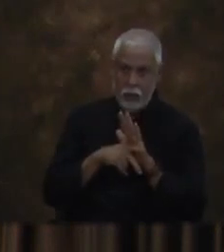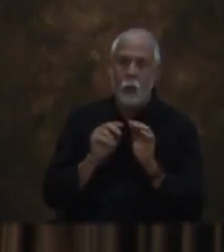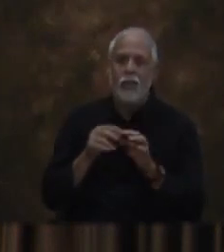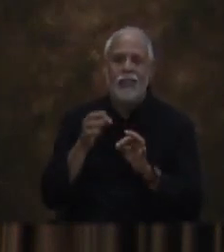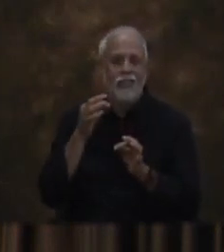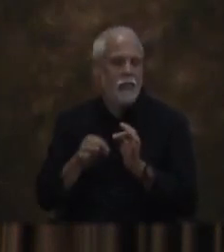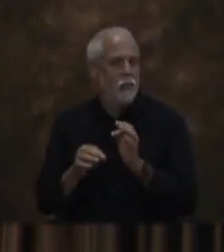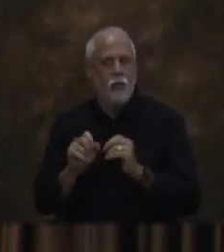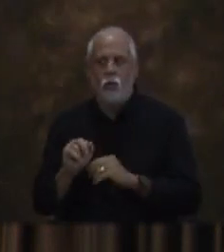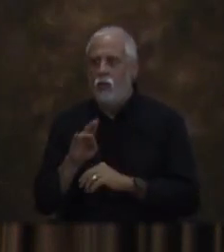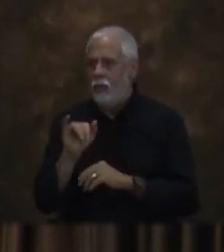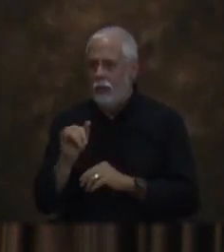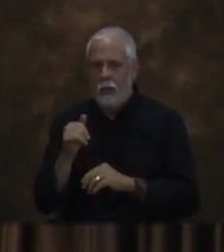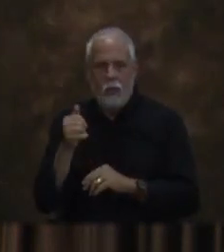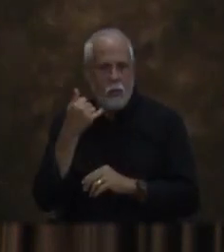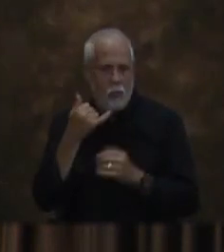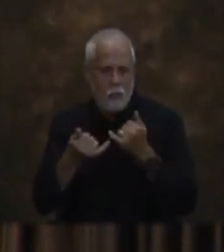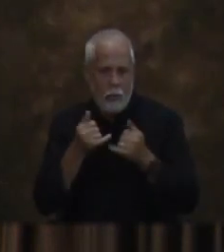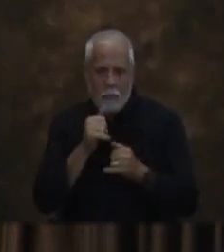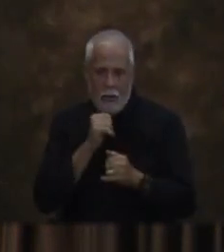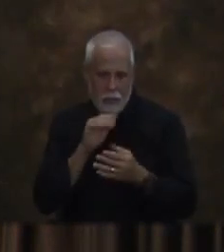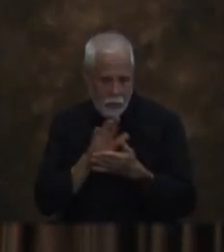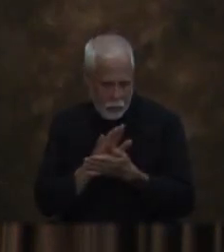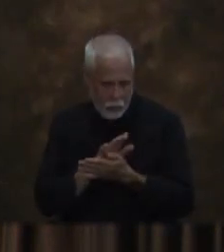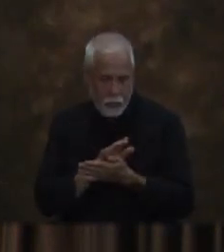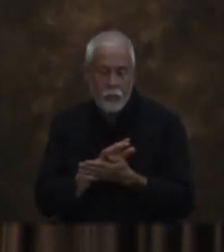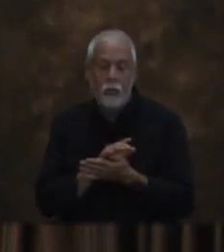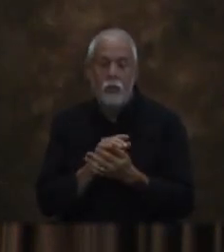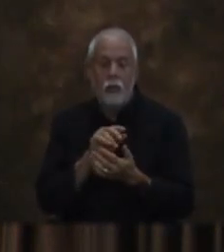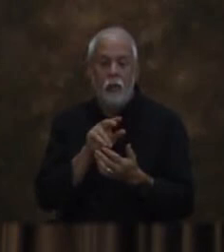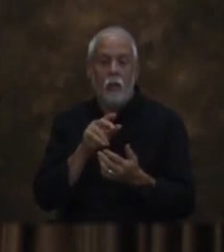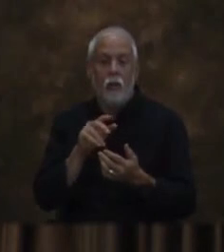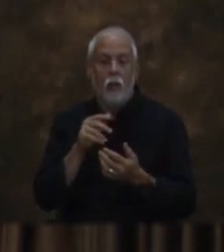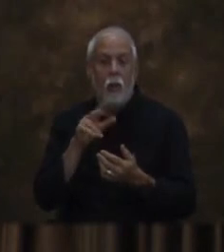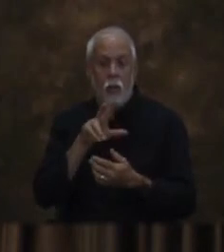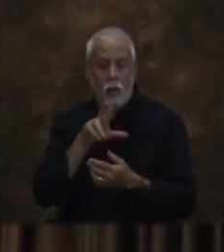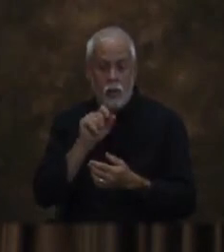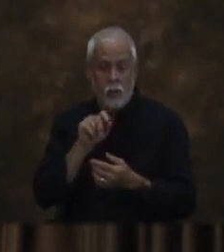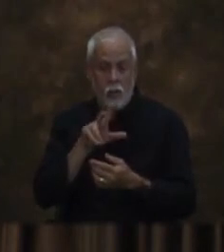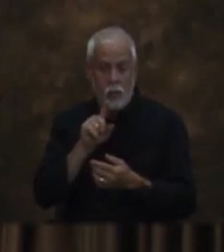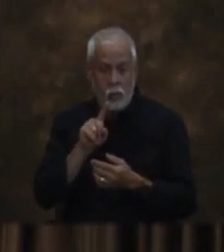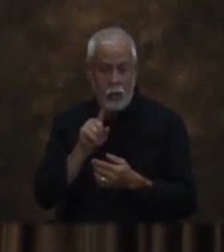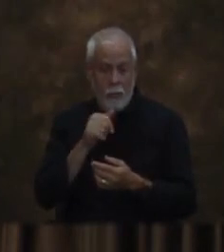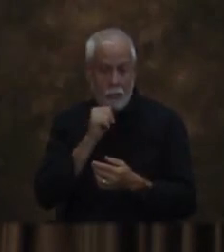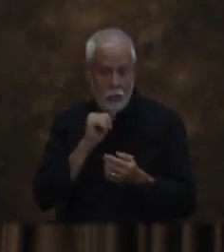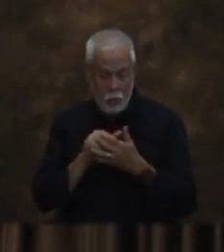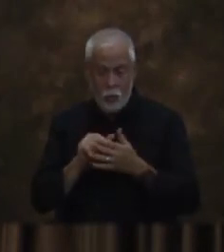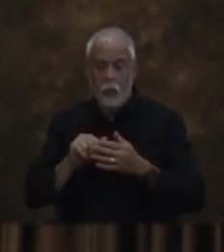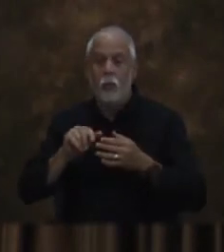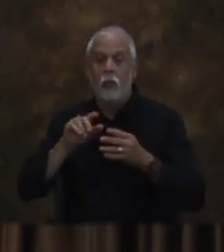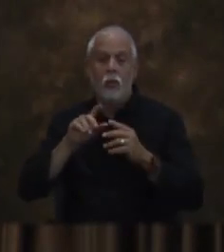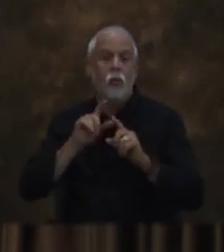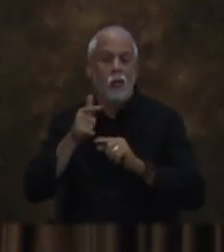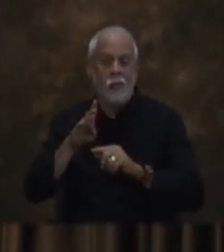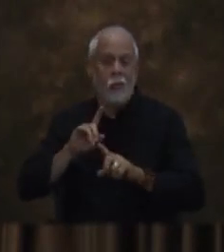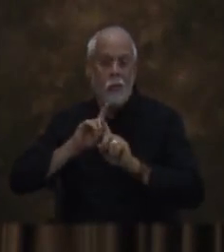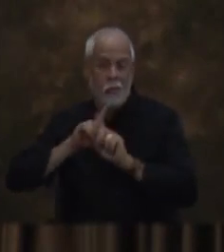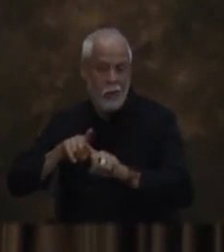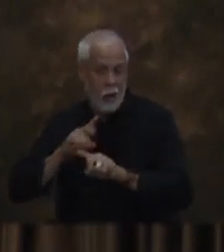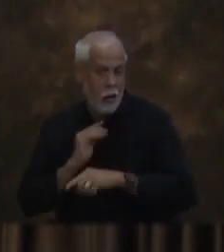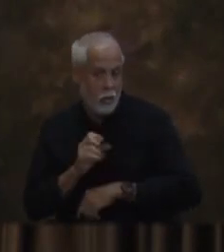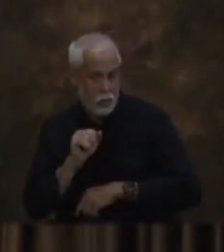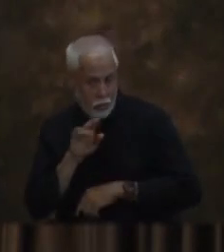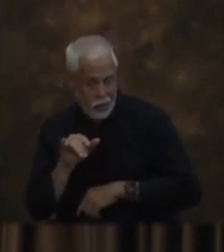simple survey of private schools. And of the 31 private schools, we had 24 who responded. And about